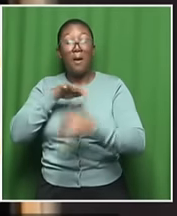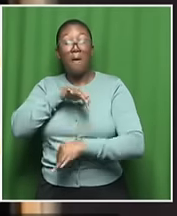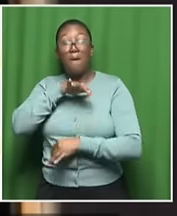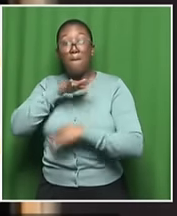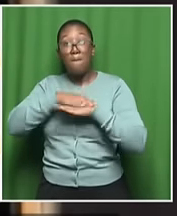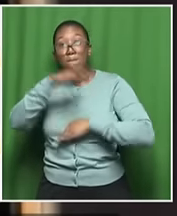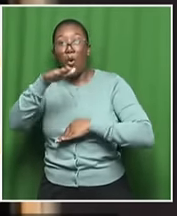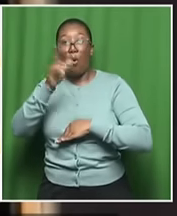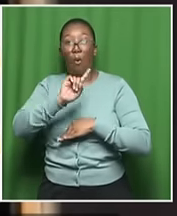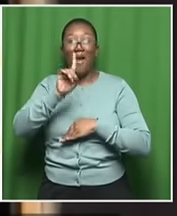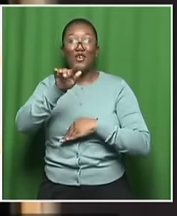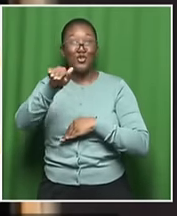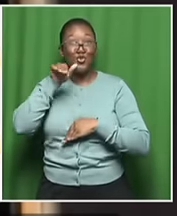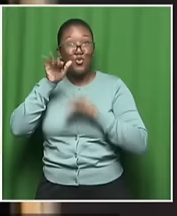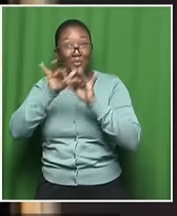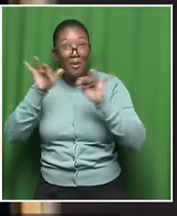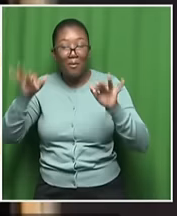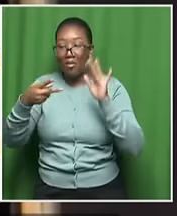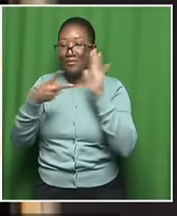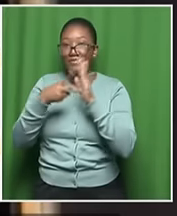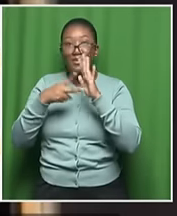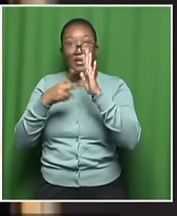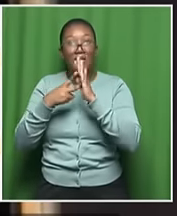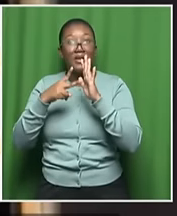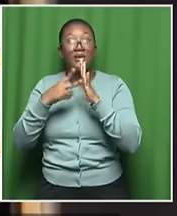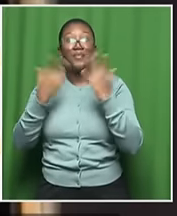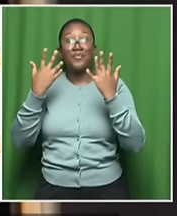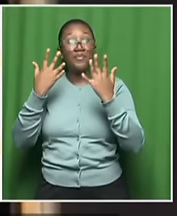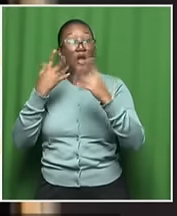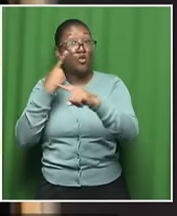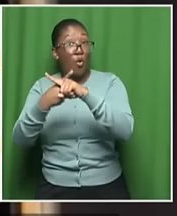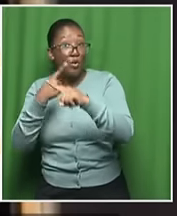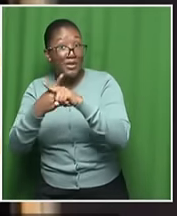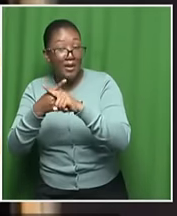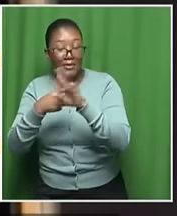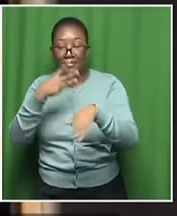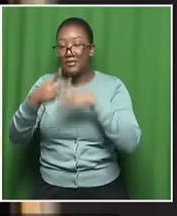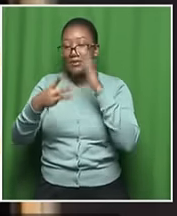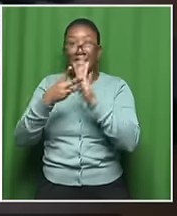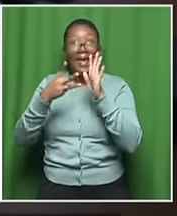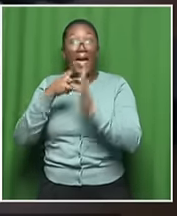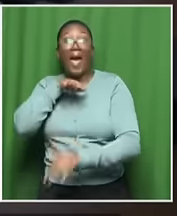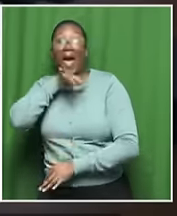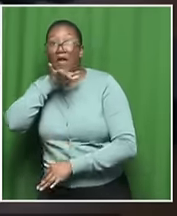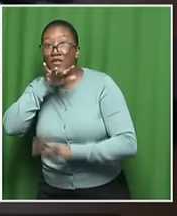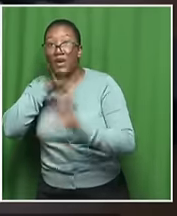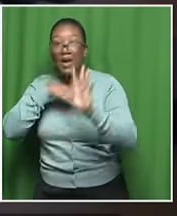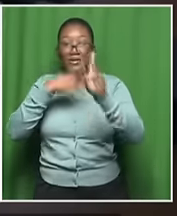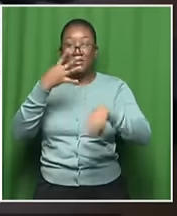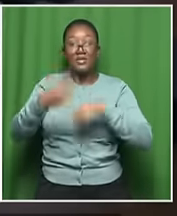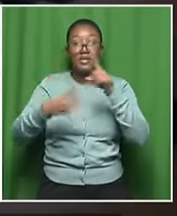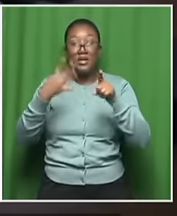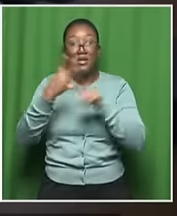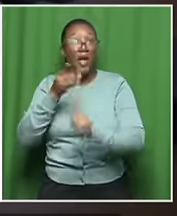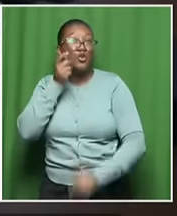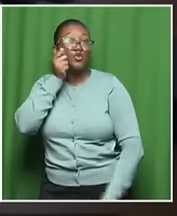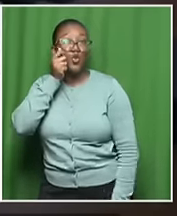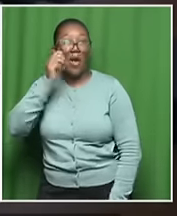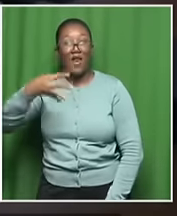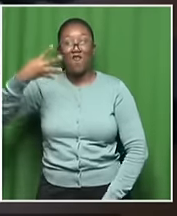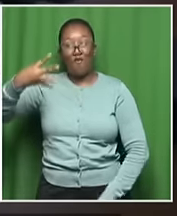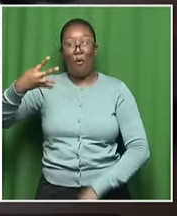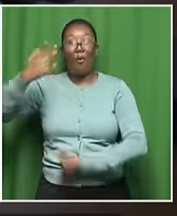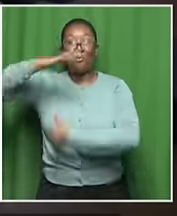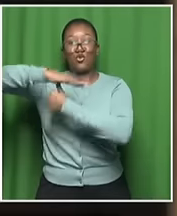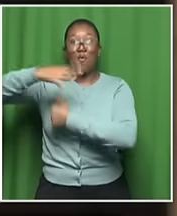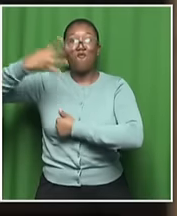then Xhosa, then Afrikaans, and then comes Tswana, and then fifth is